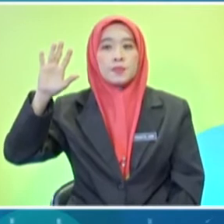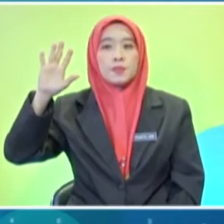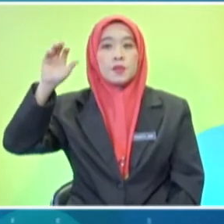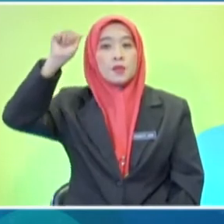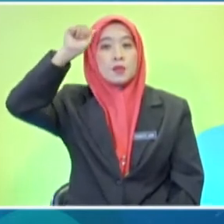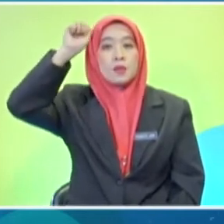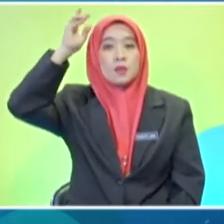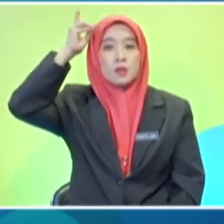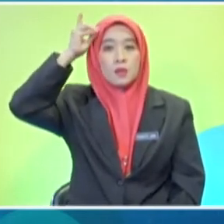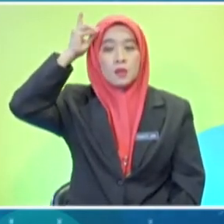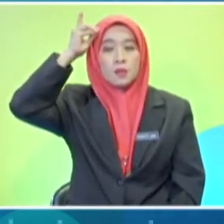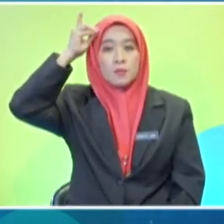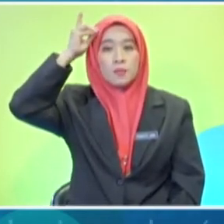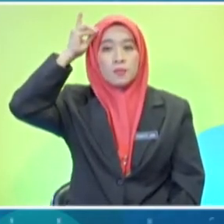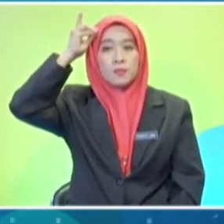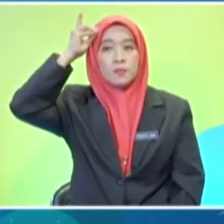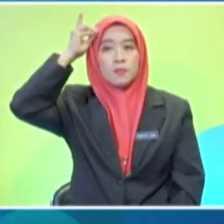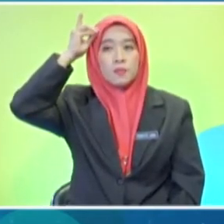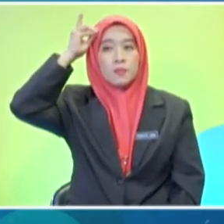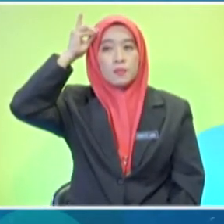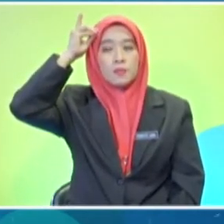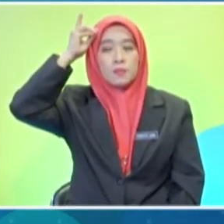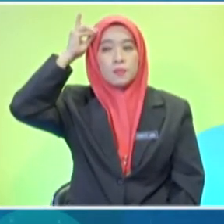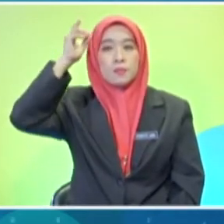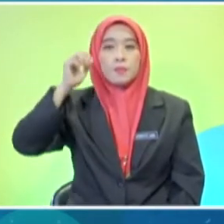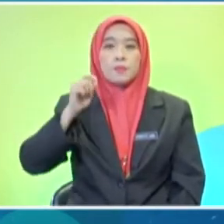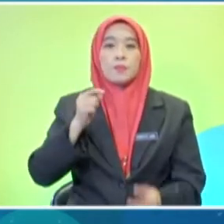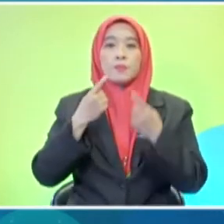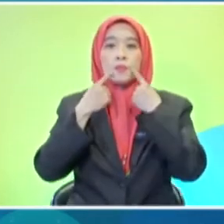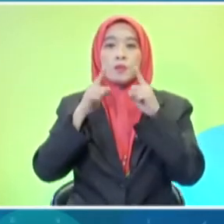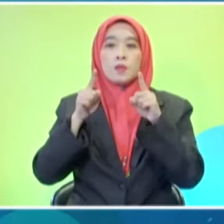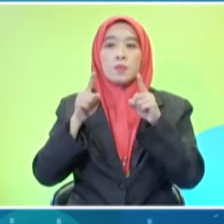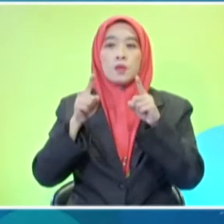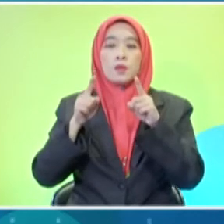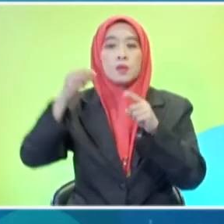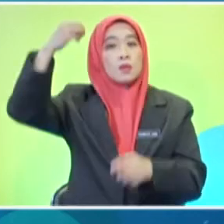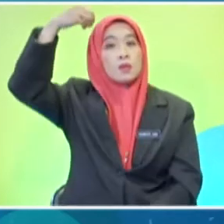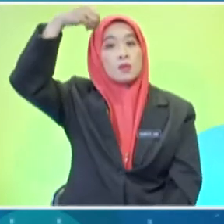Adam. Here we go. Mr. Q, the answer is sunlight.